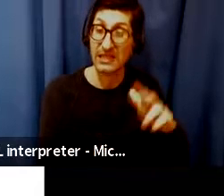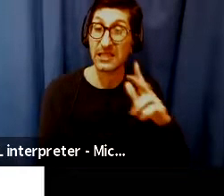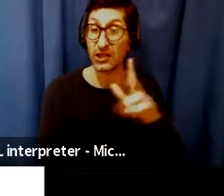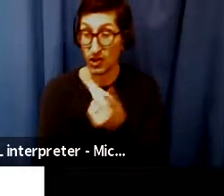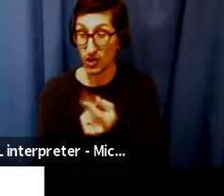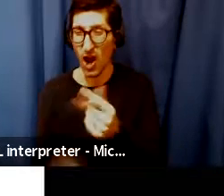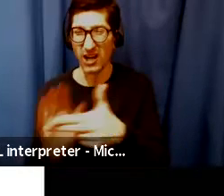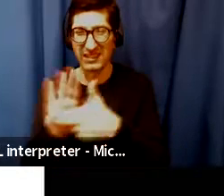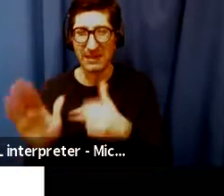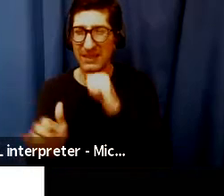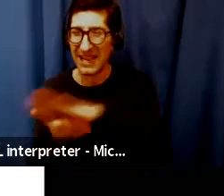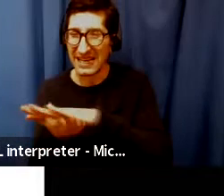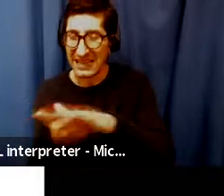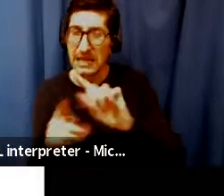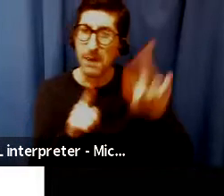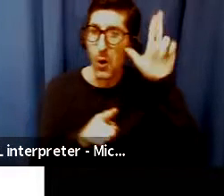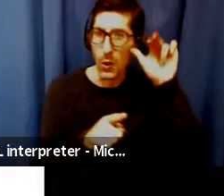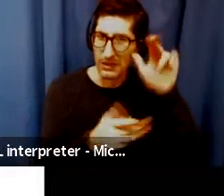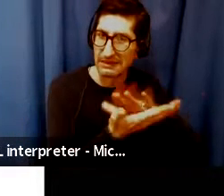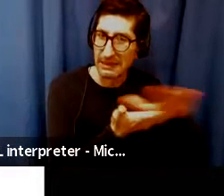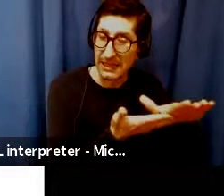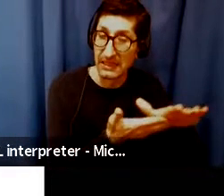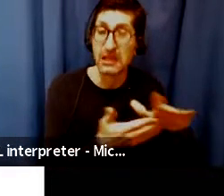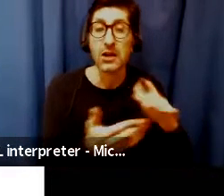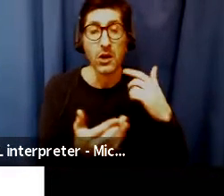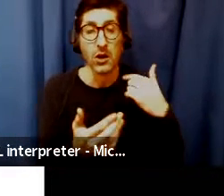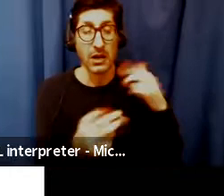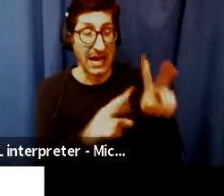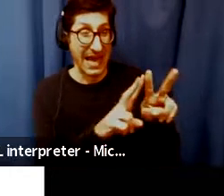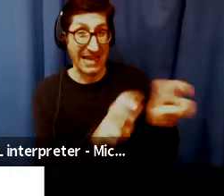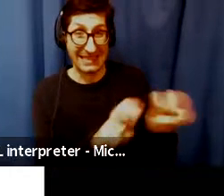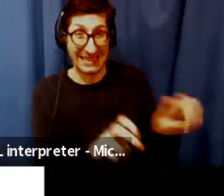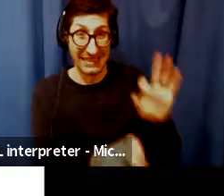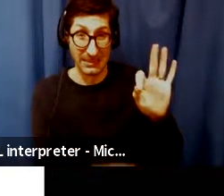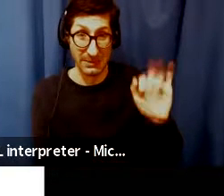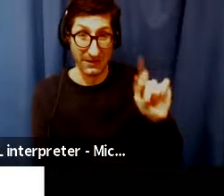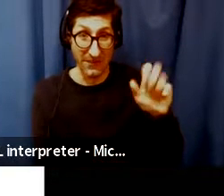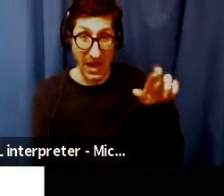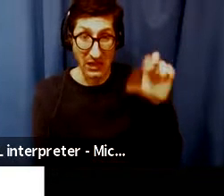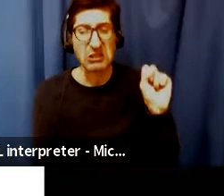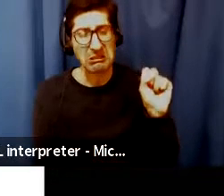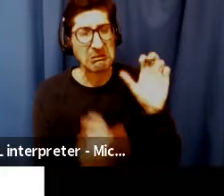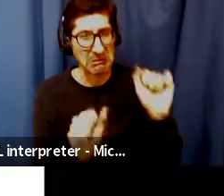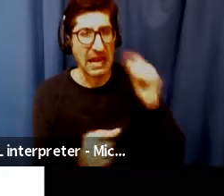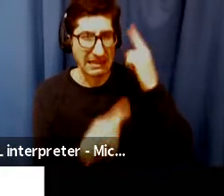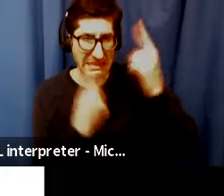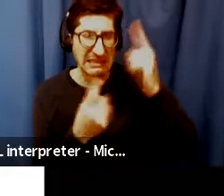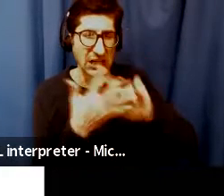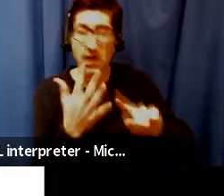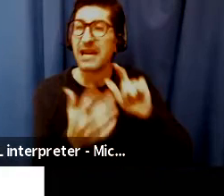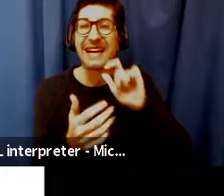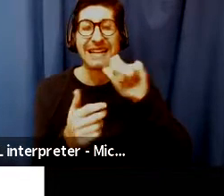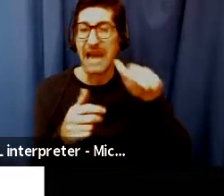There are assessment factors that you can use. You don't necessarily have to allow a miniature horse everywhere that you allow a service